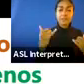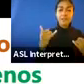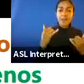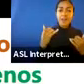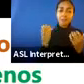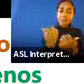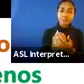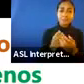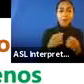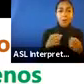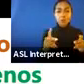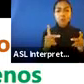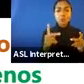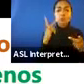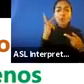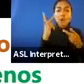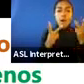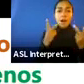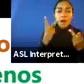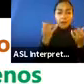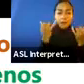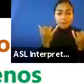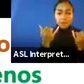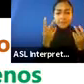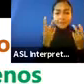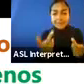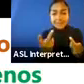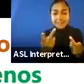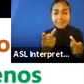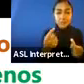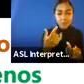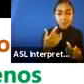visually familiar with it.